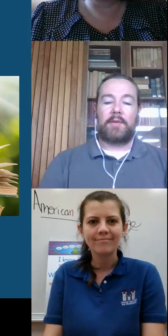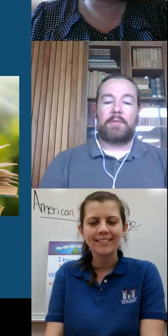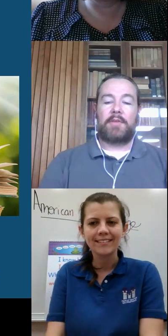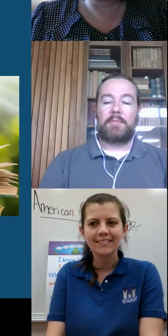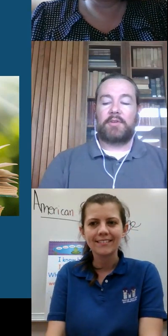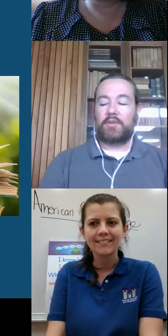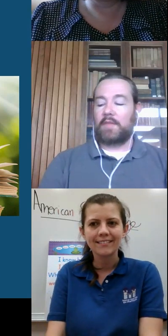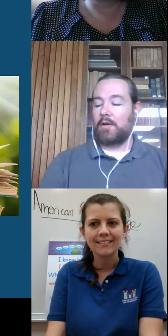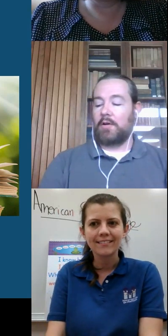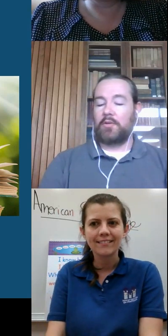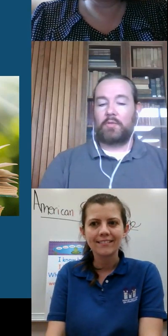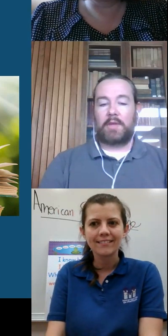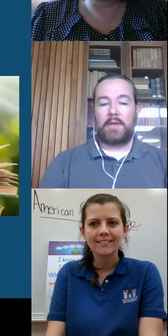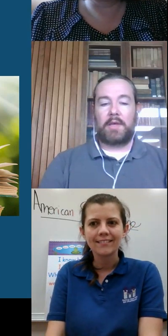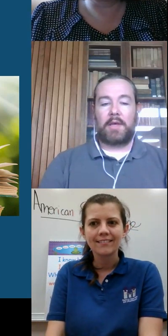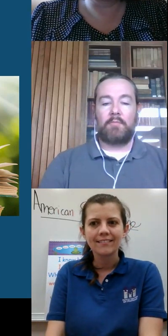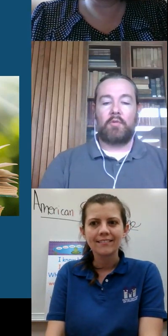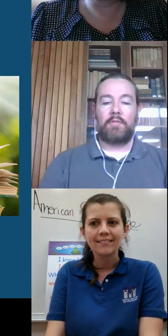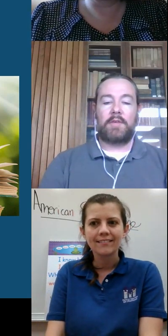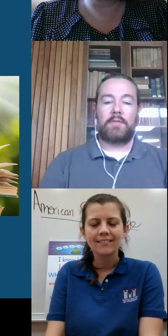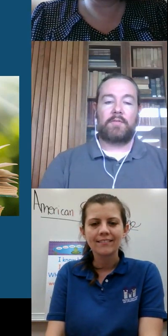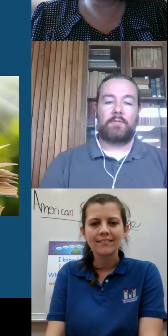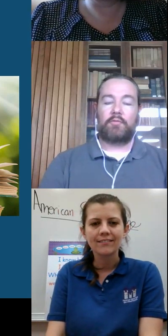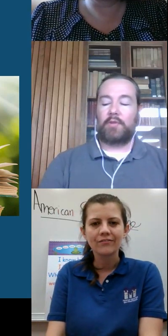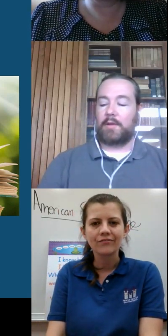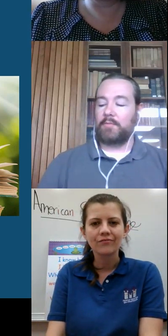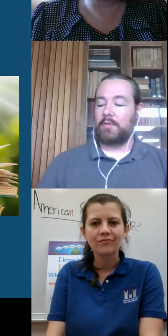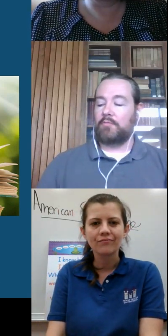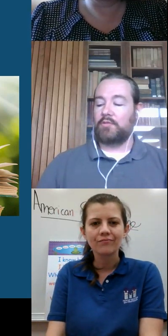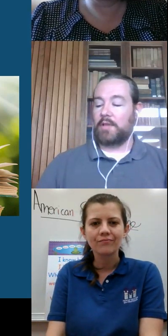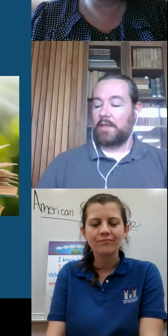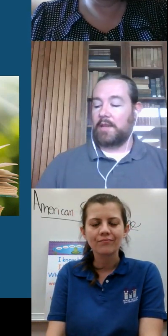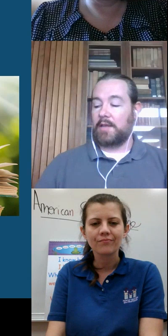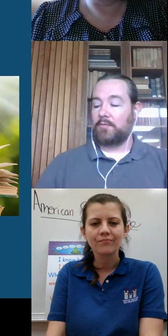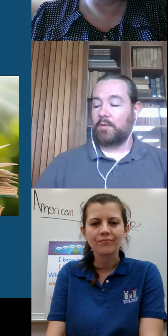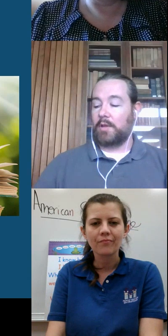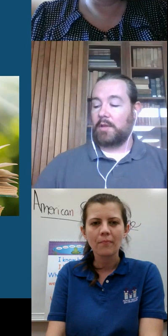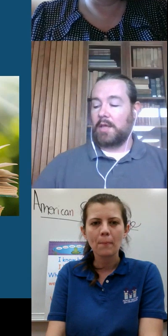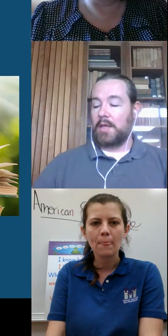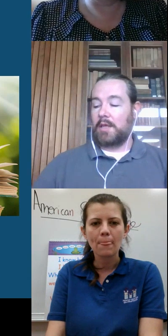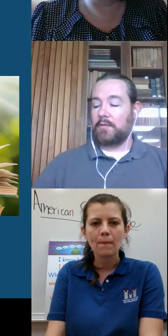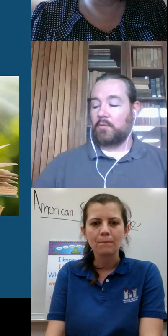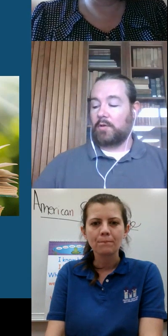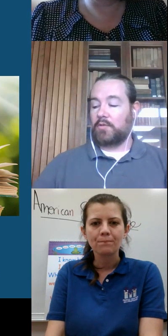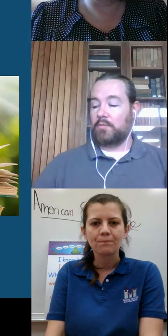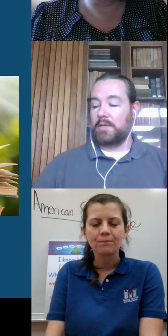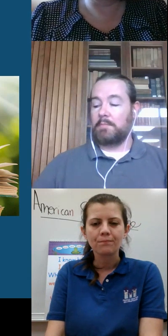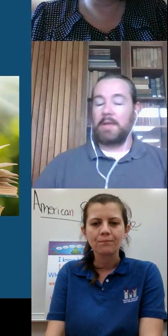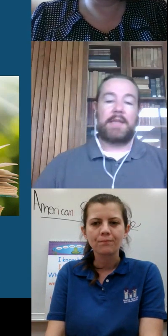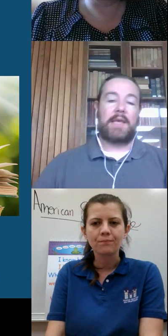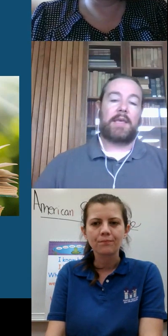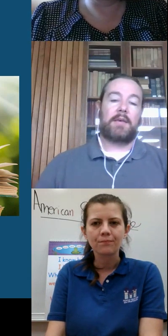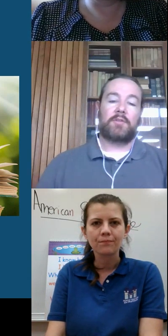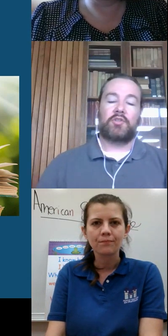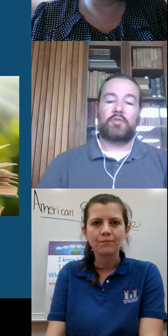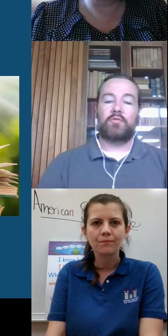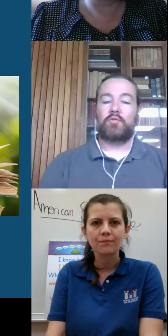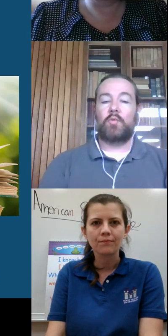hcplc.org/events. As Beth had mentioned, they are doing more of these programs through July. The next one is going to be